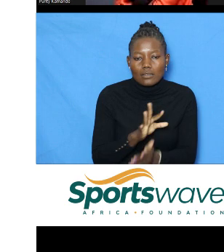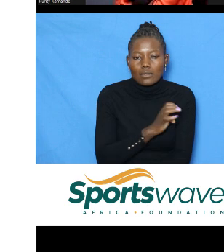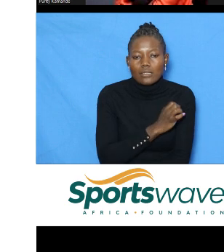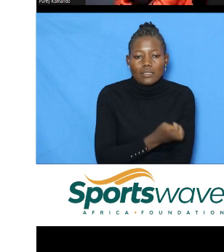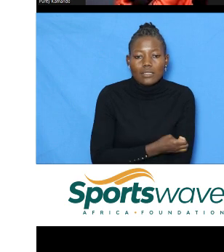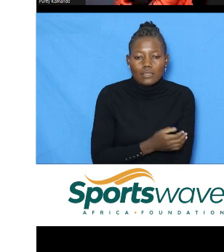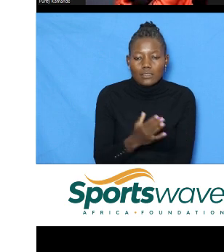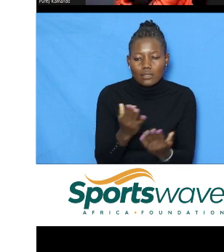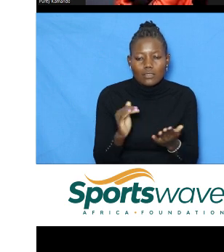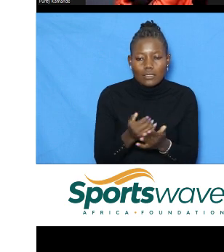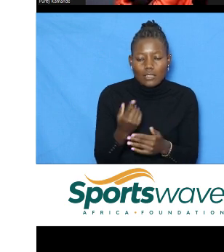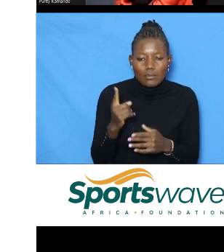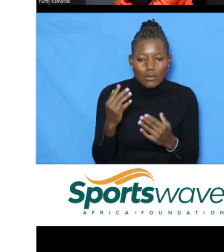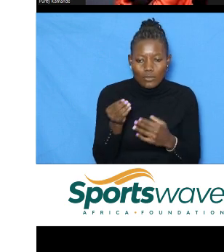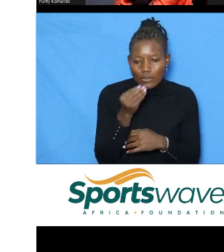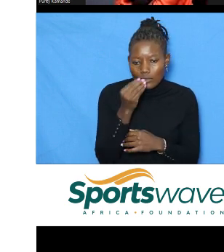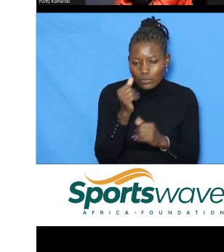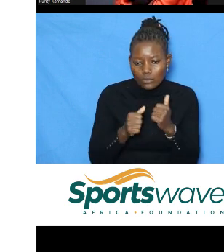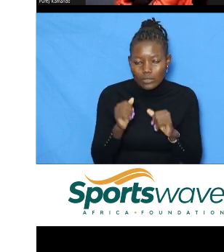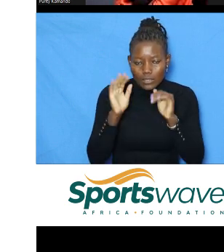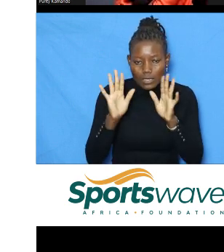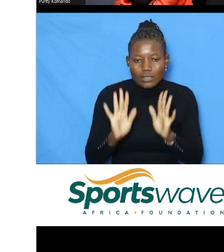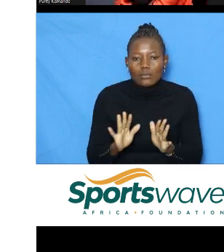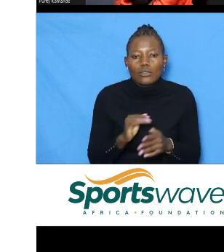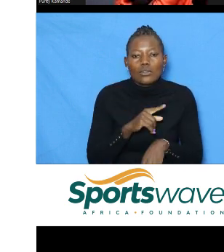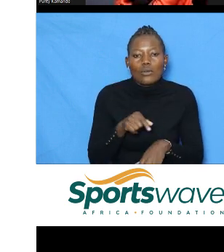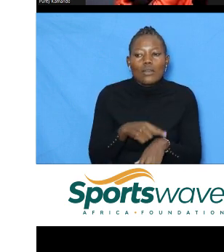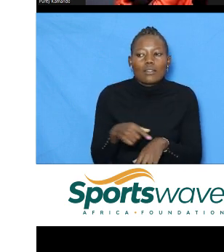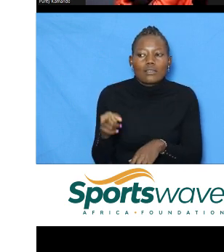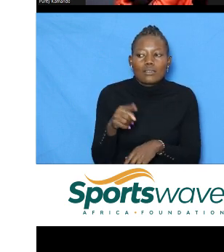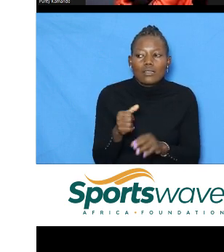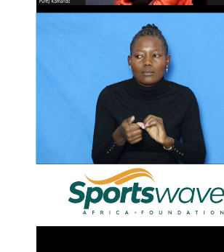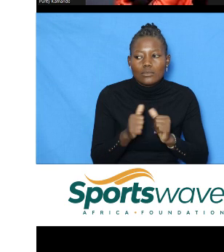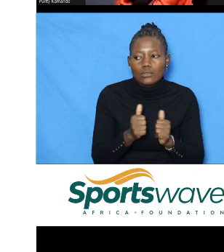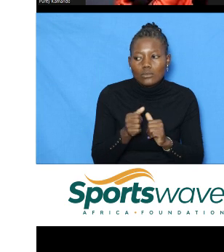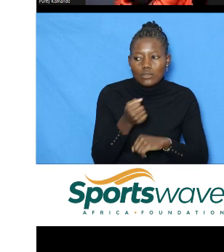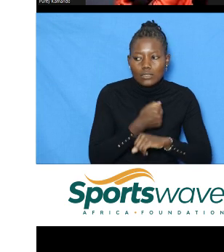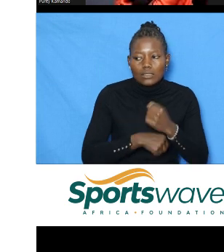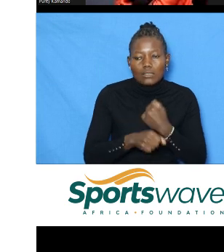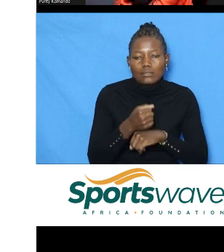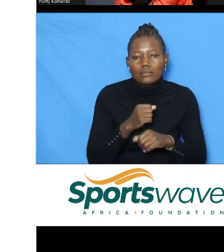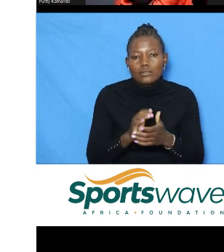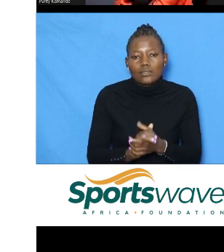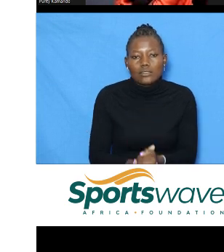those are some of the nutrients that are very important when it comes to sporting